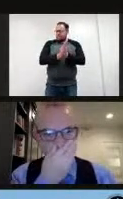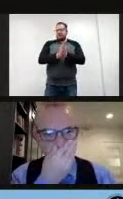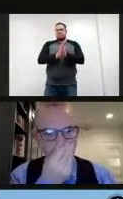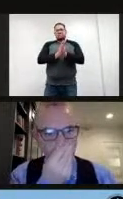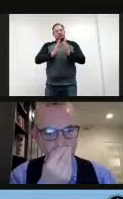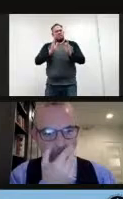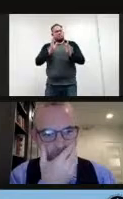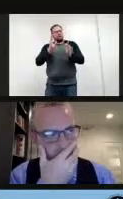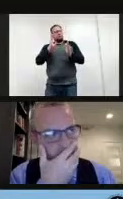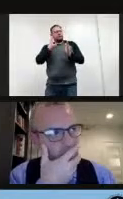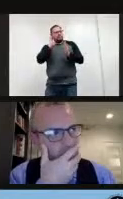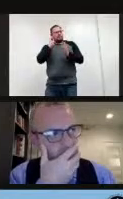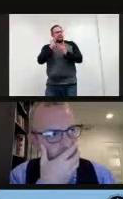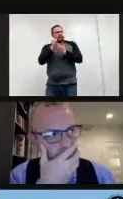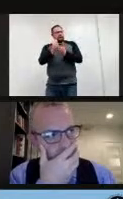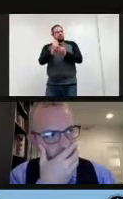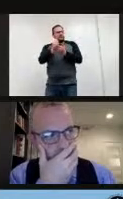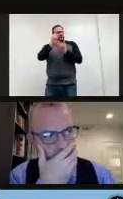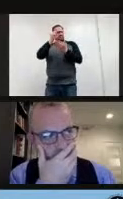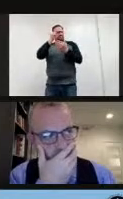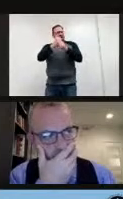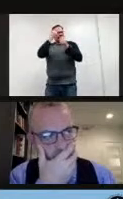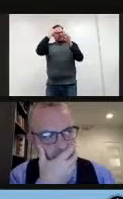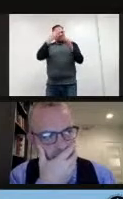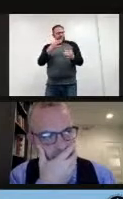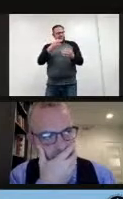decisions in the district.